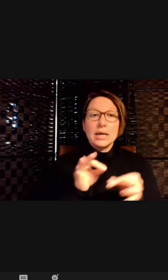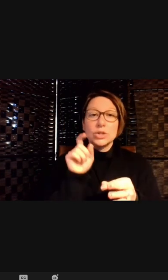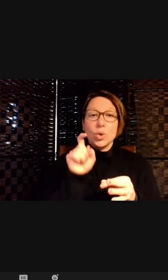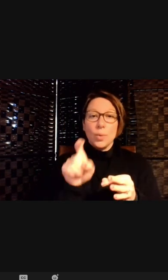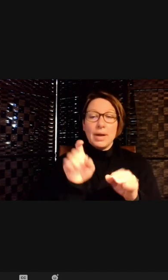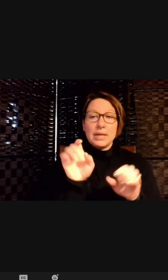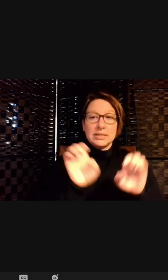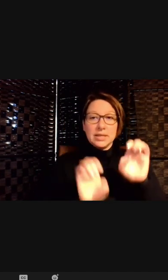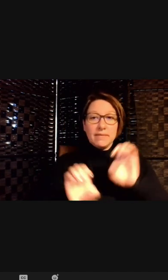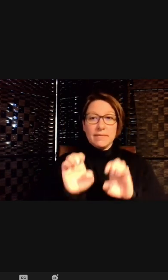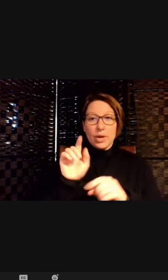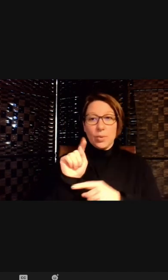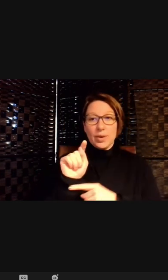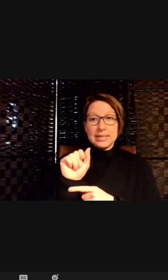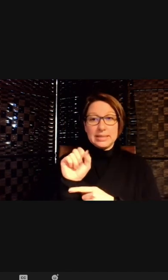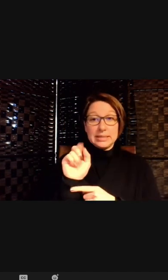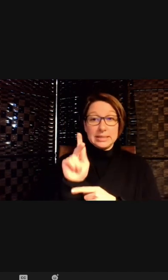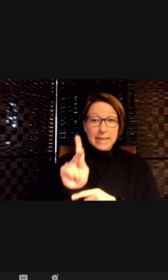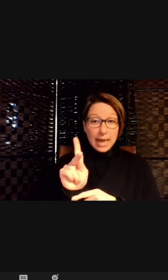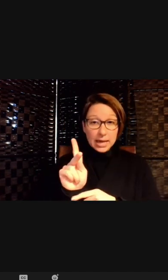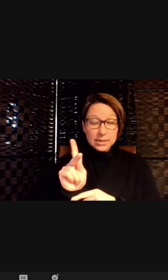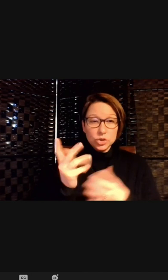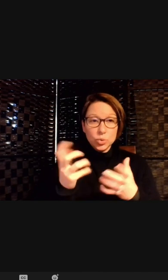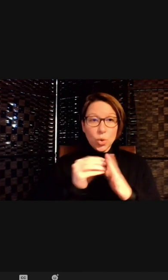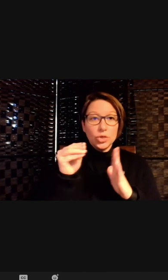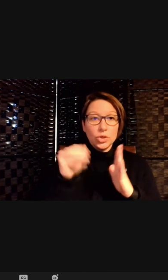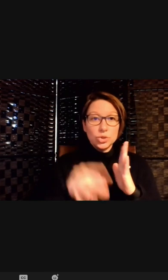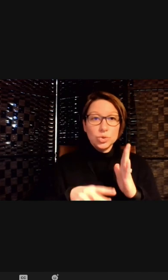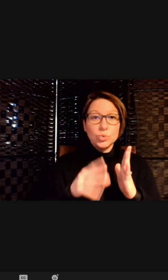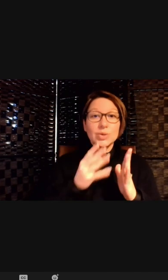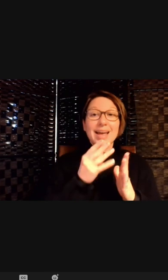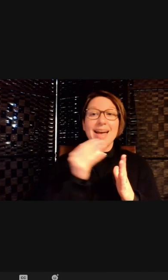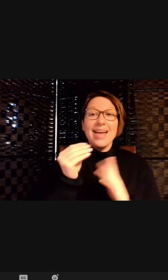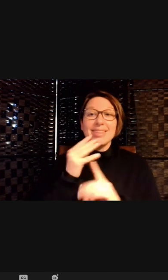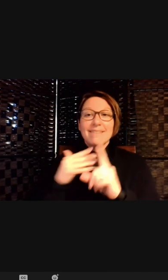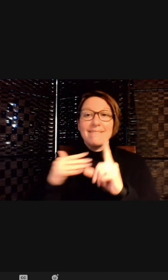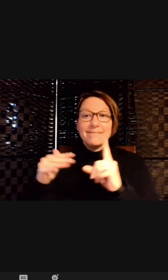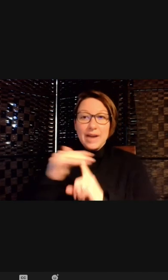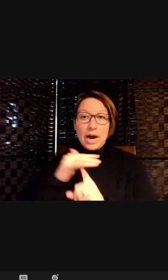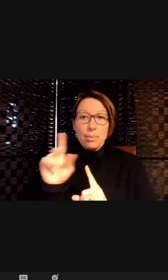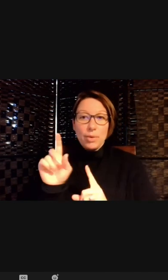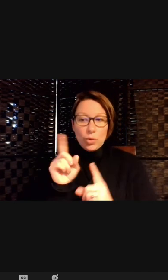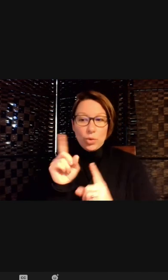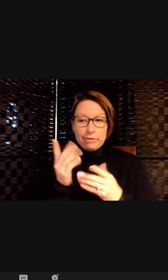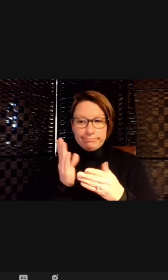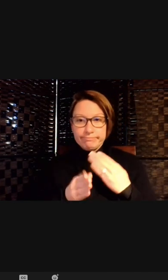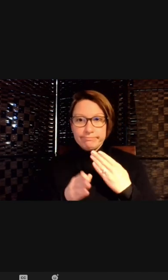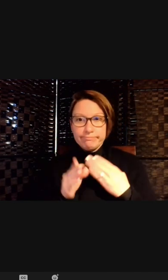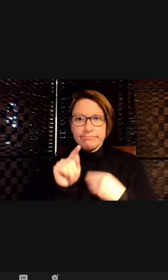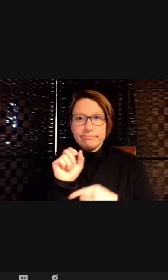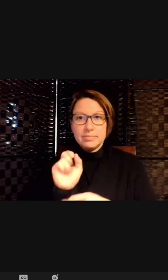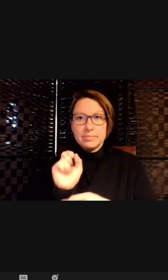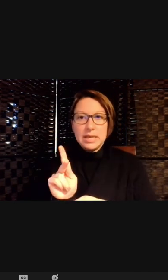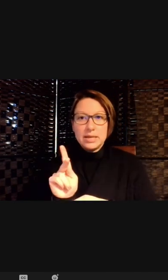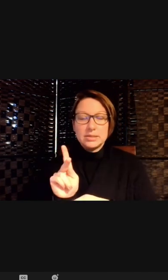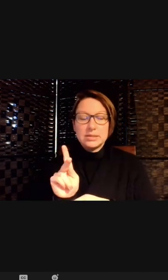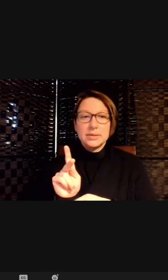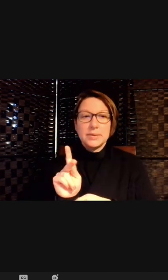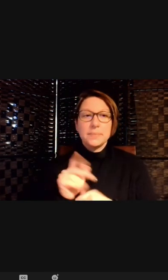task that we're expecting the student to complete and the environment in which they're completing the task. And so